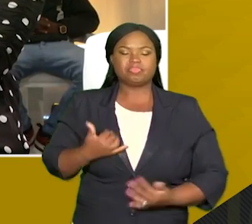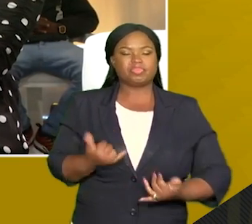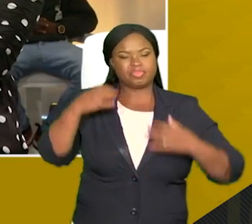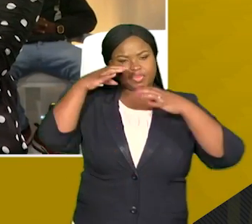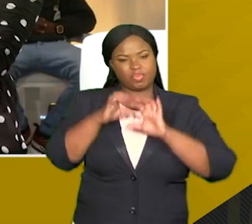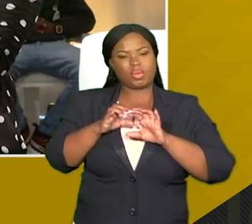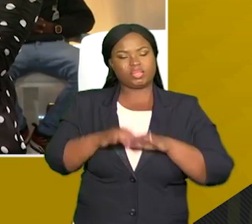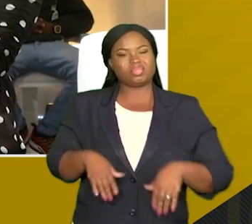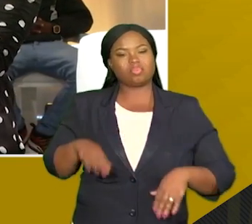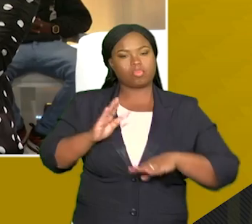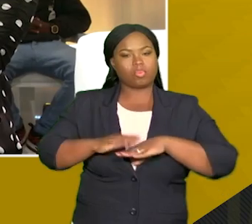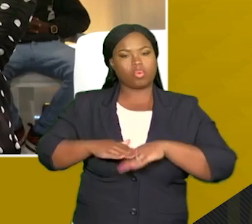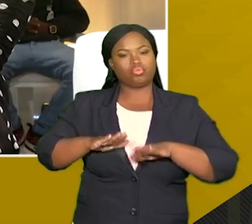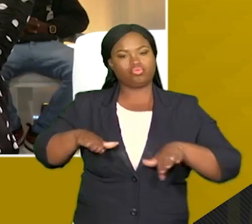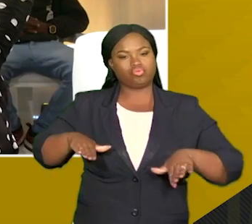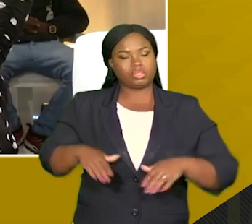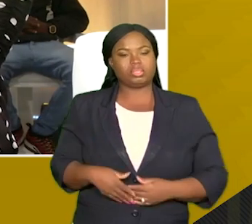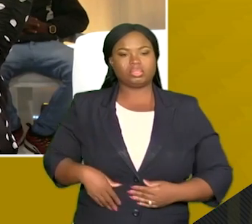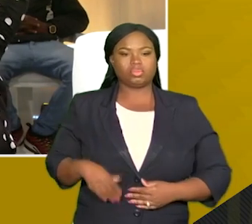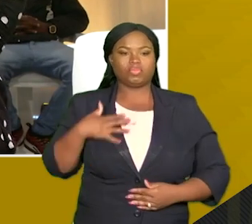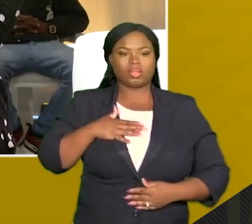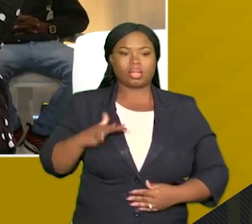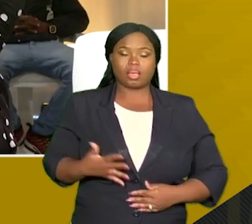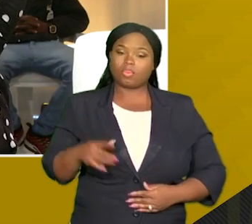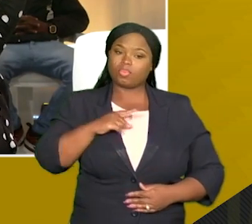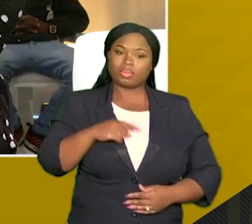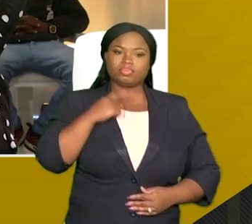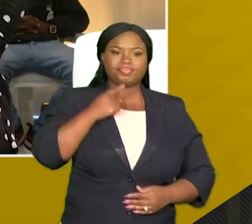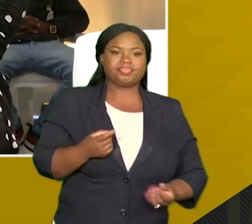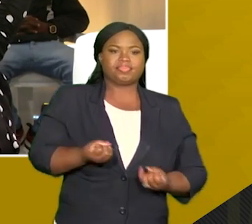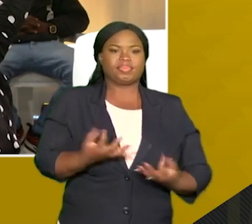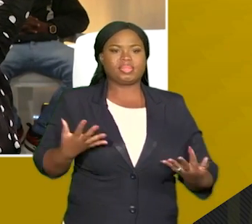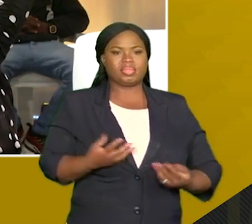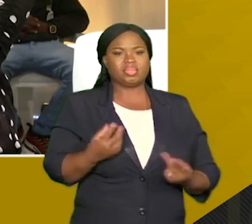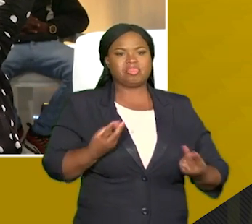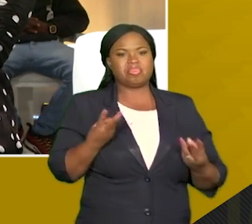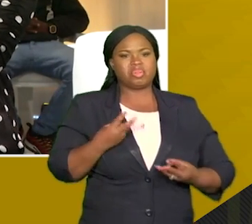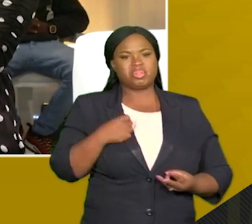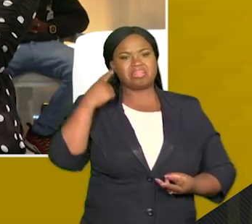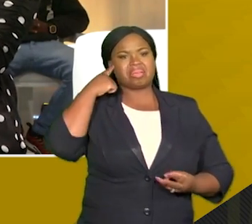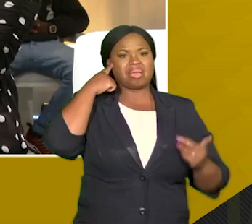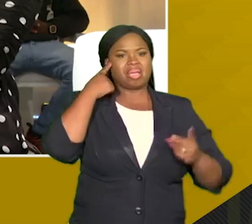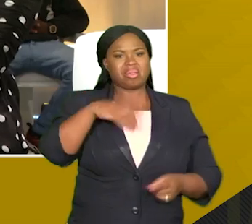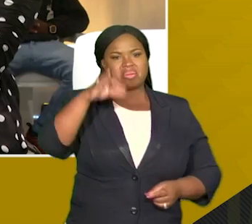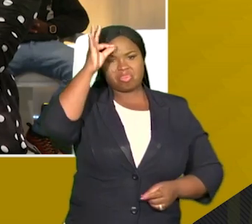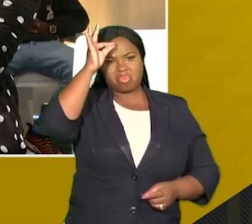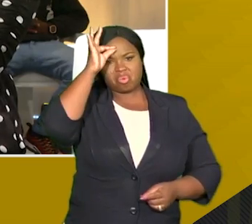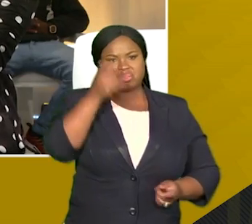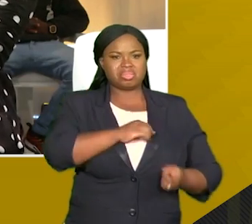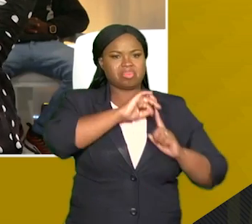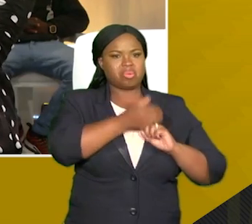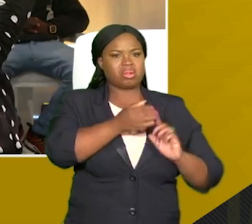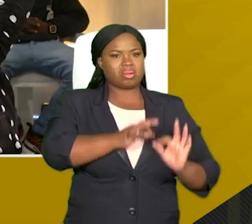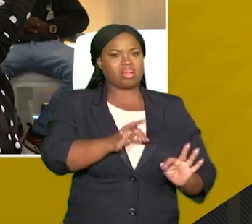the most Zibanjan if Ubabako a poise. You know, at the issue something with Abanya Bantama Poise of Abuganjan Abant instead of Abba Protect, but